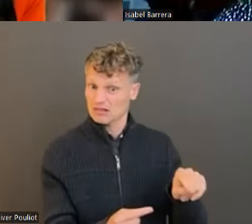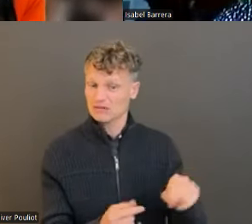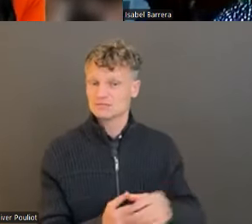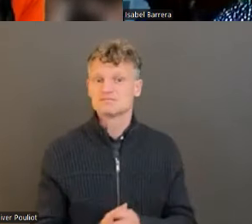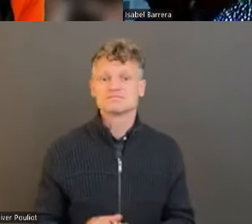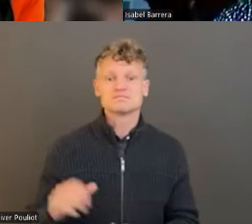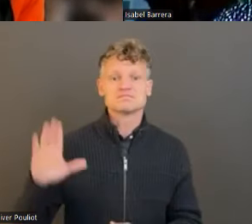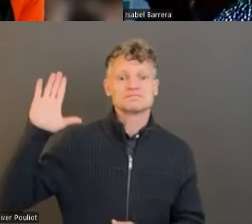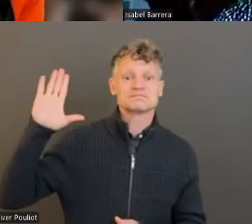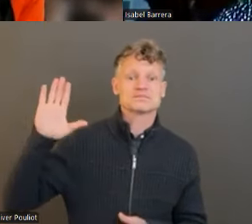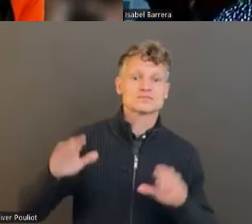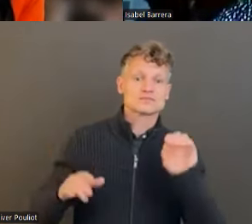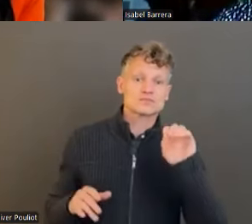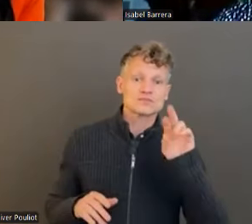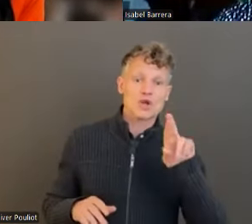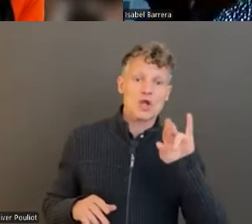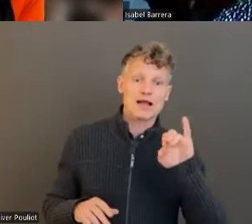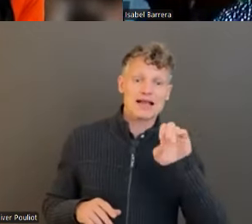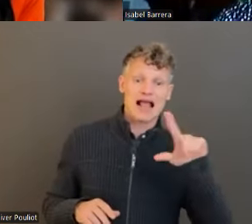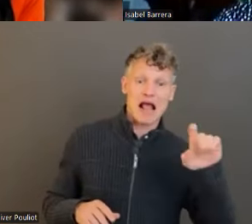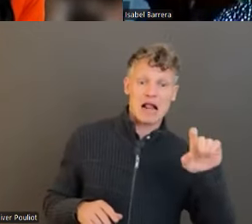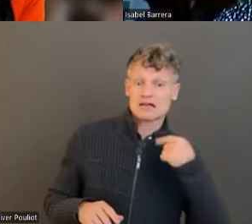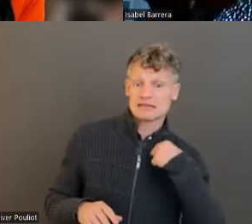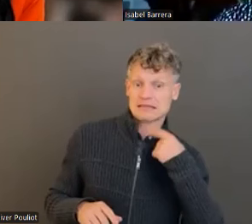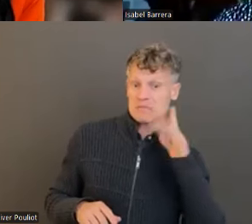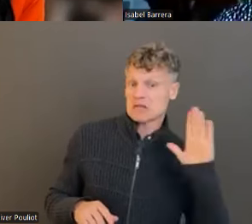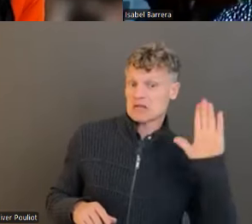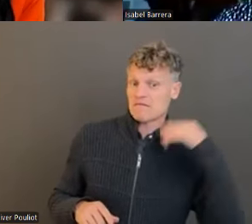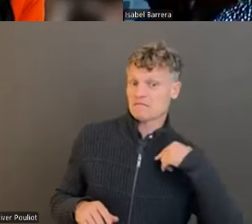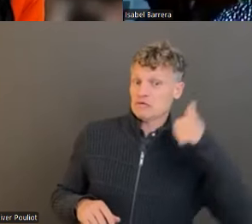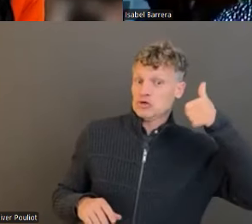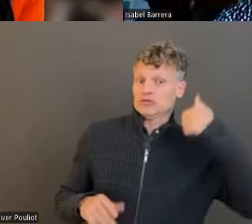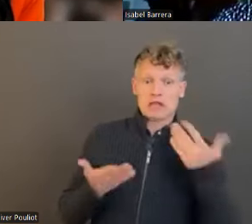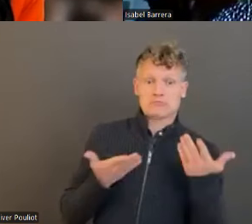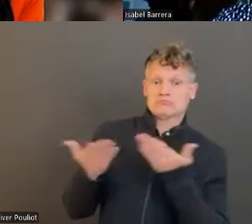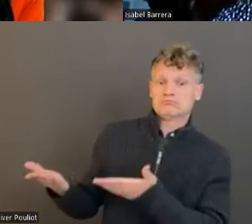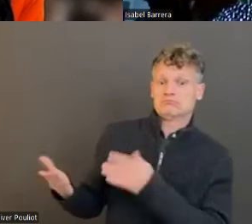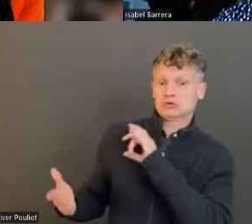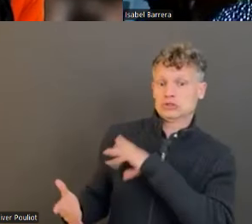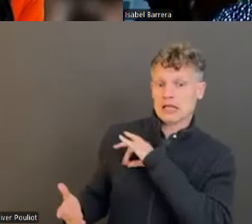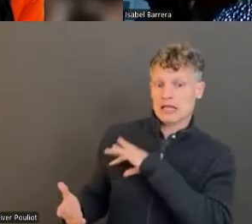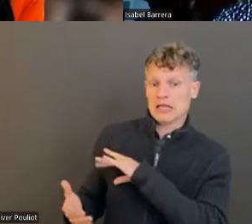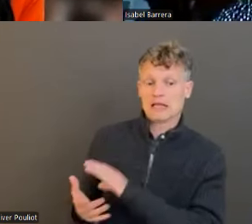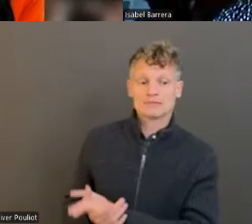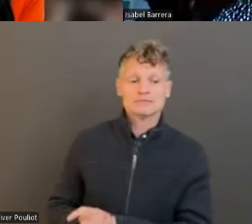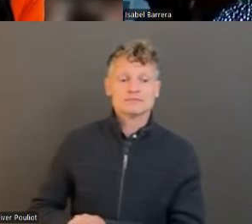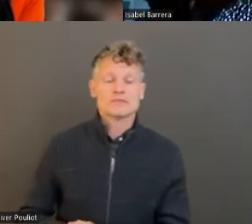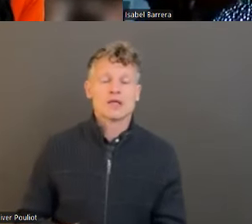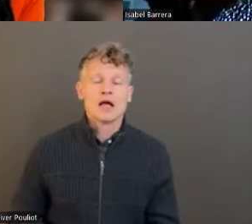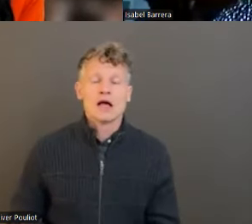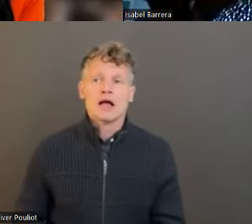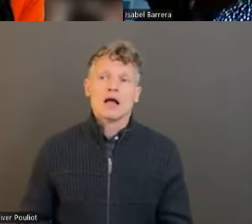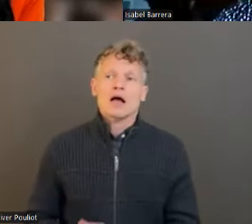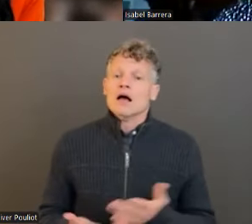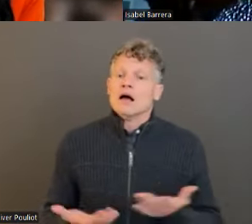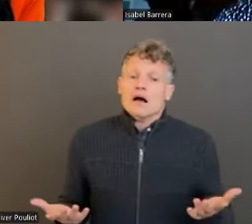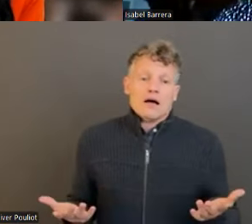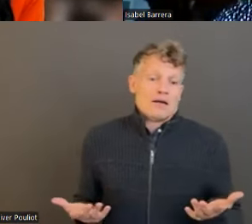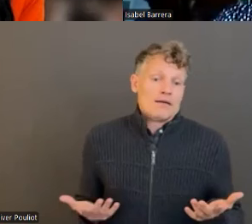Chile team. Well, without any doubts, when you're talking about social determinants of health or how to approach